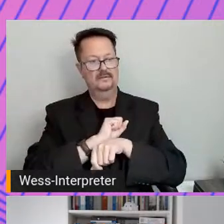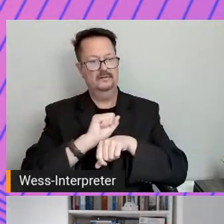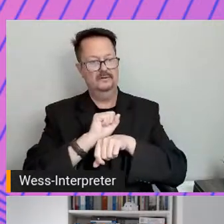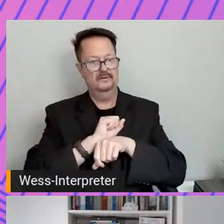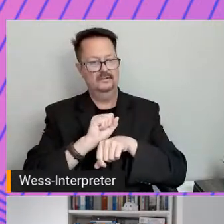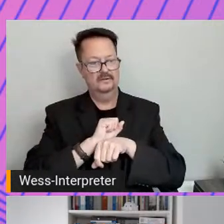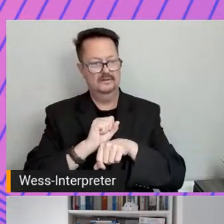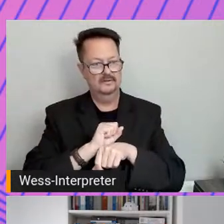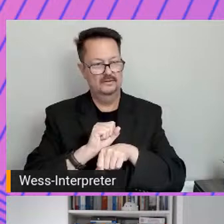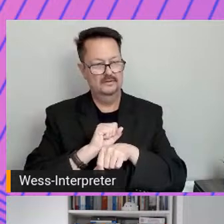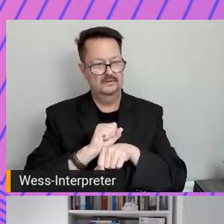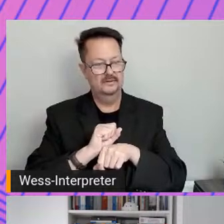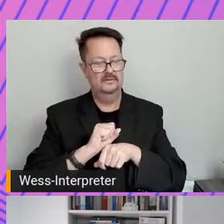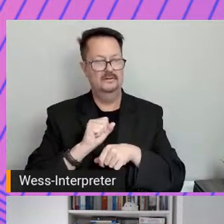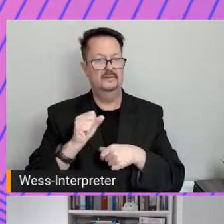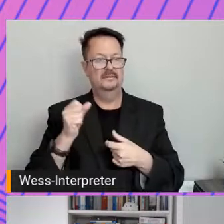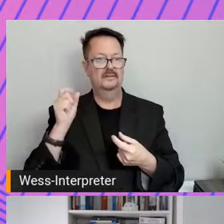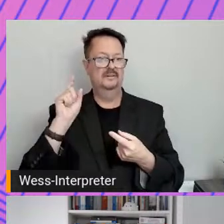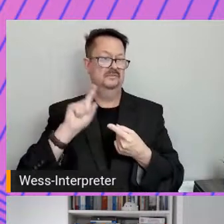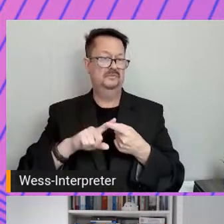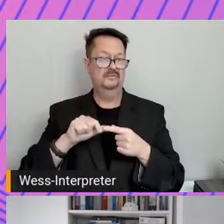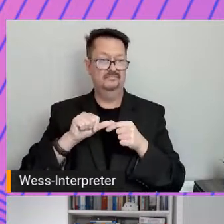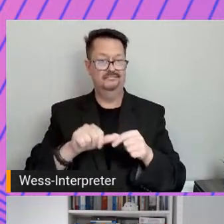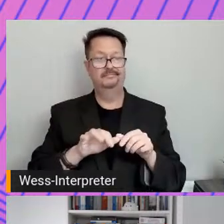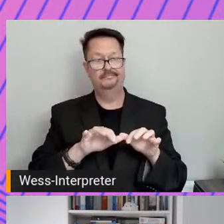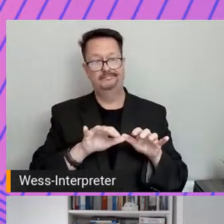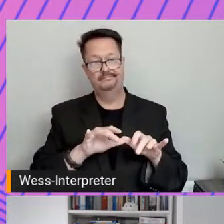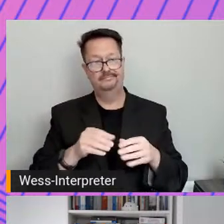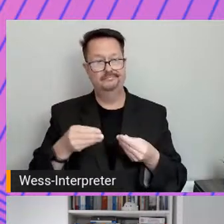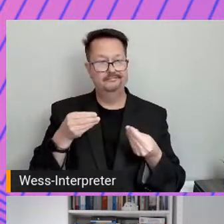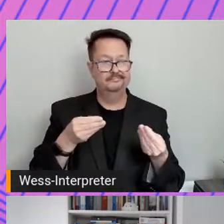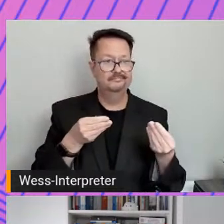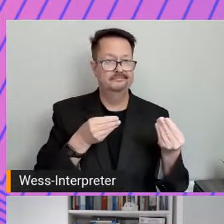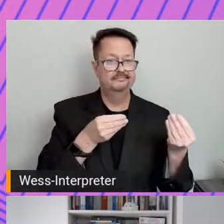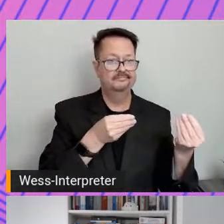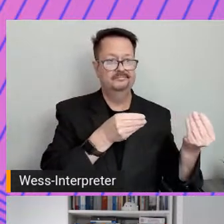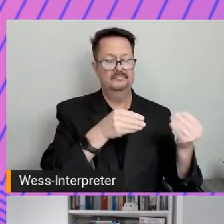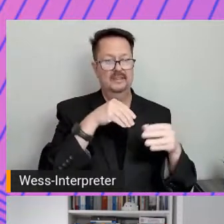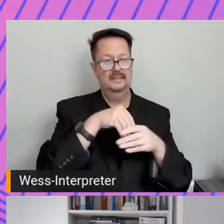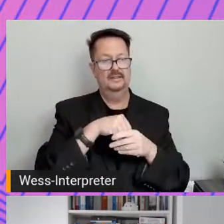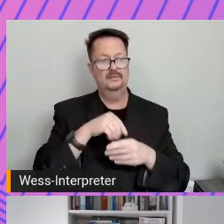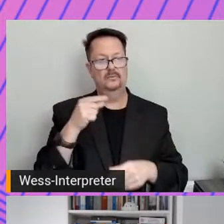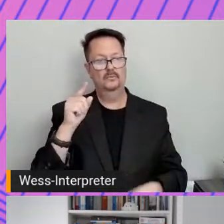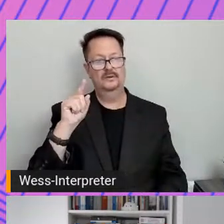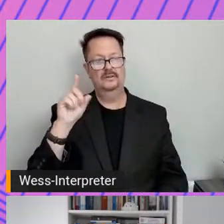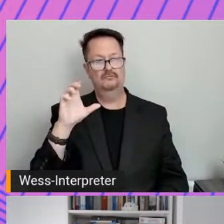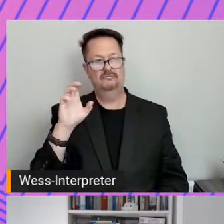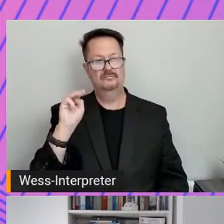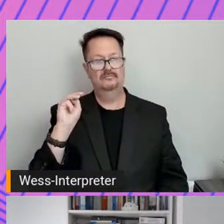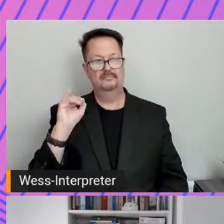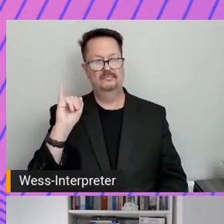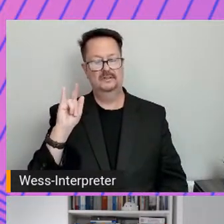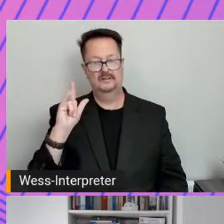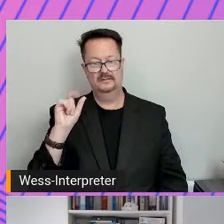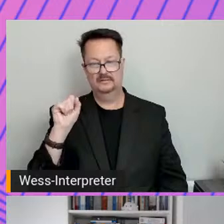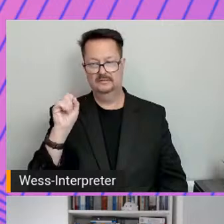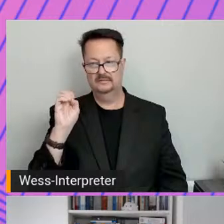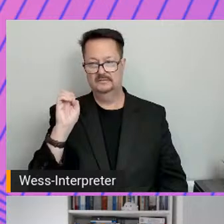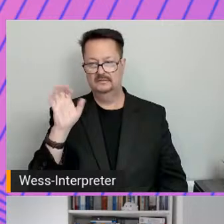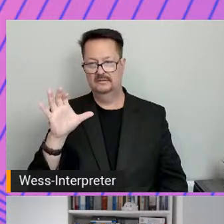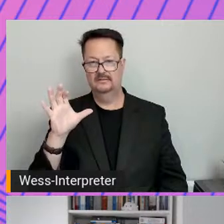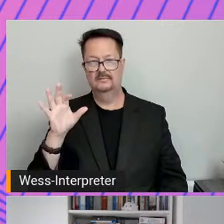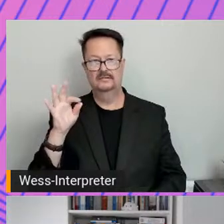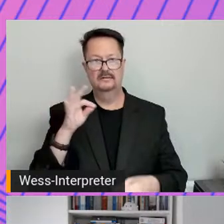millisecond pieces of work to do back into the 100 milliseconds. And so instead, you end up with a